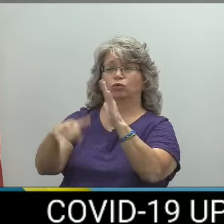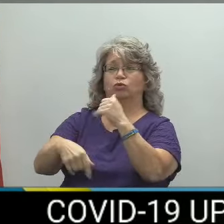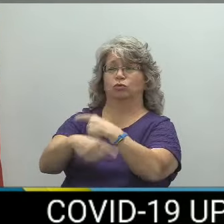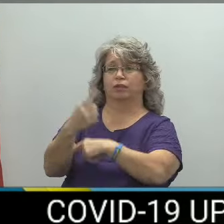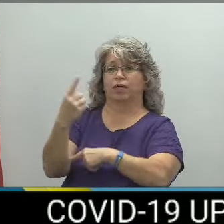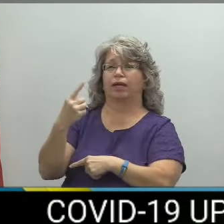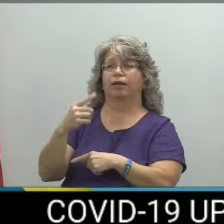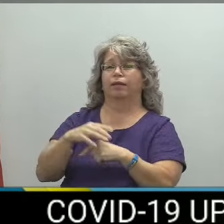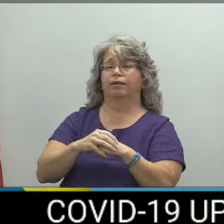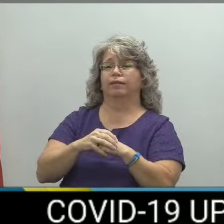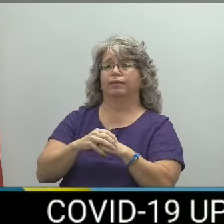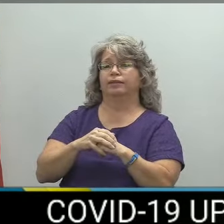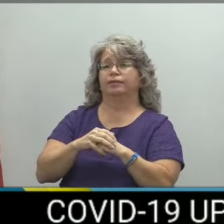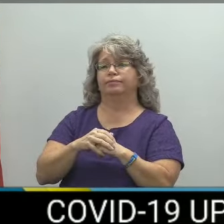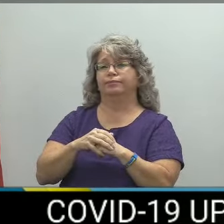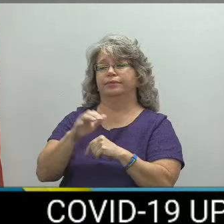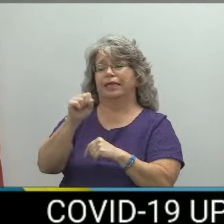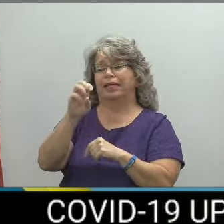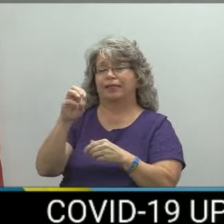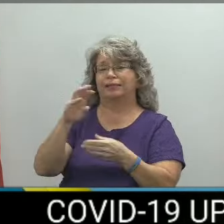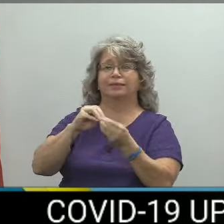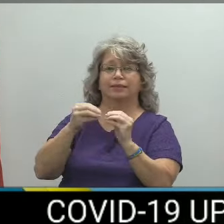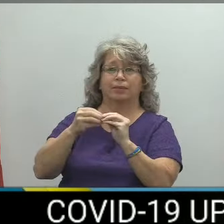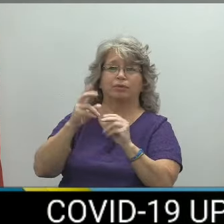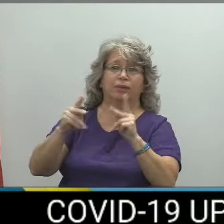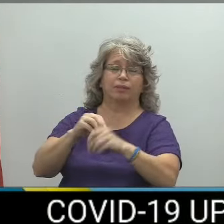continuing to follow the projection. Next.